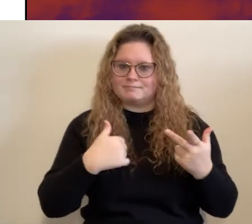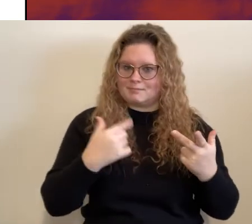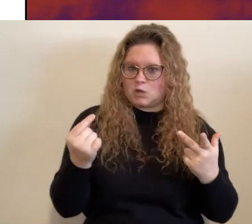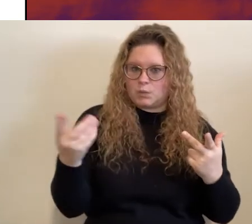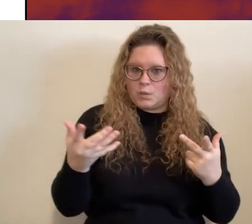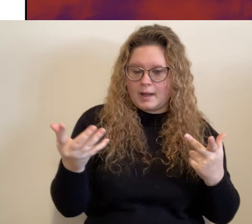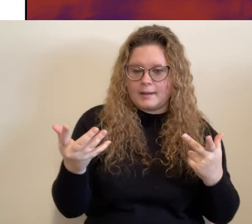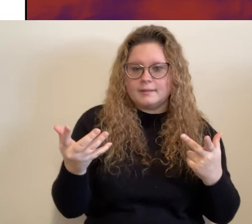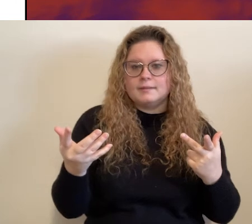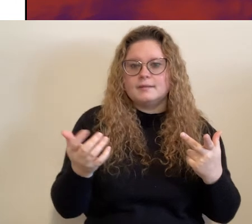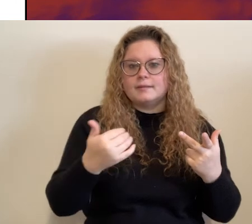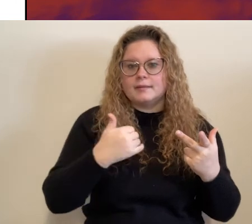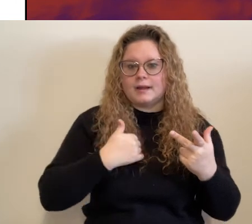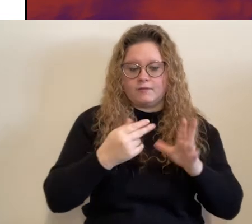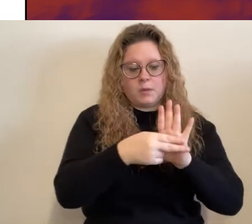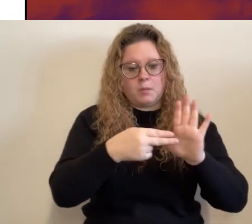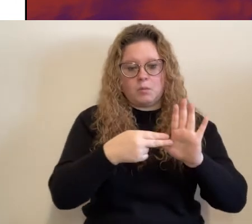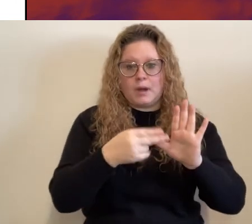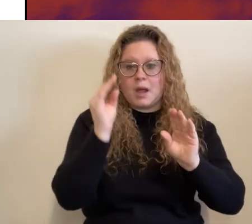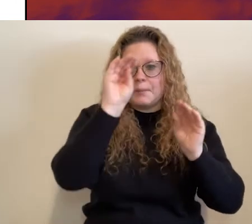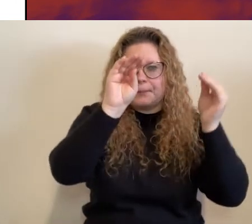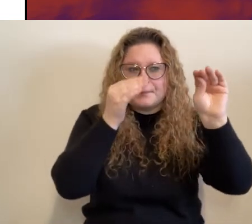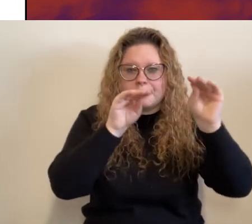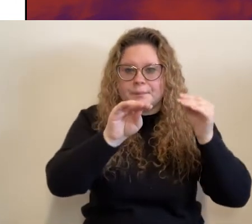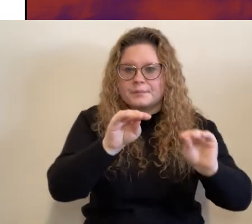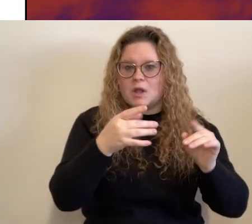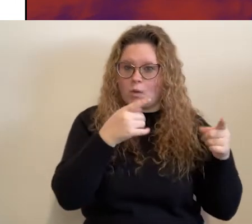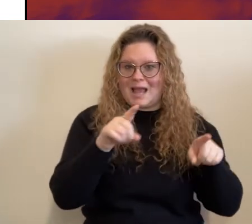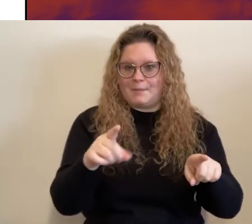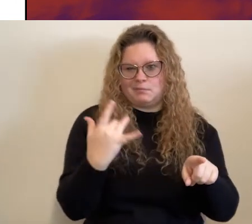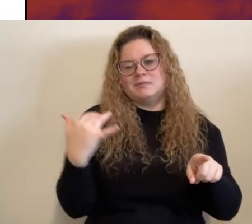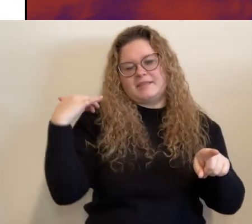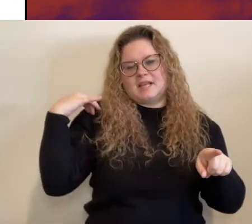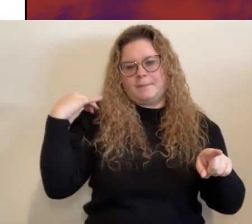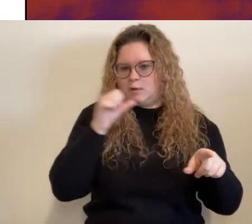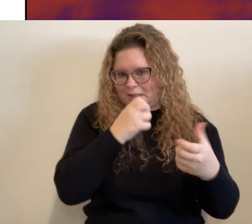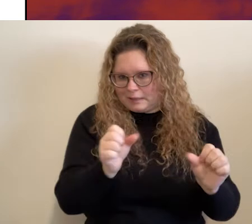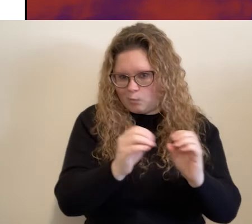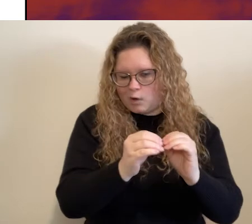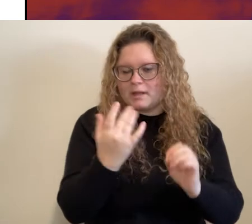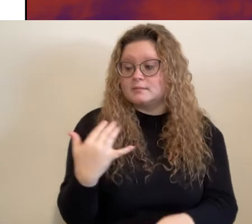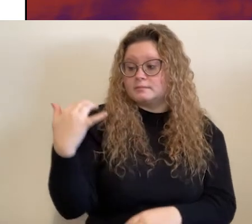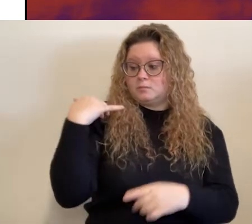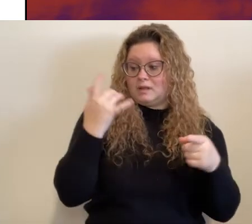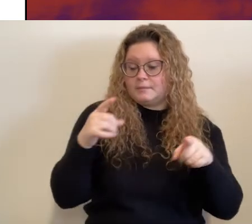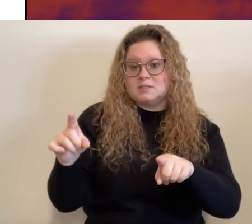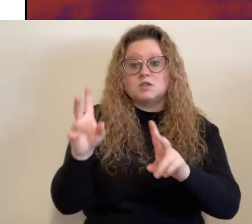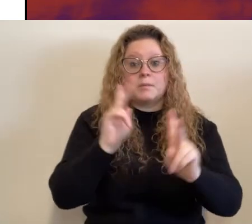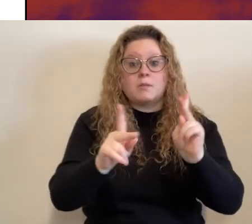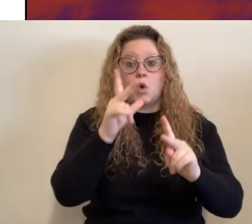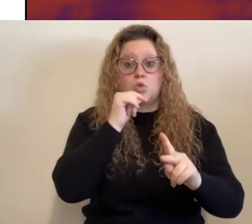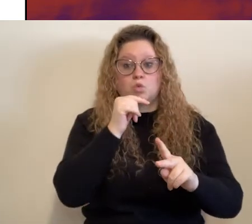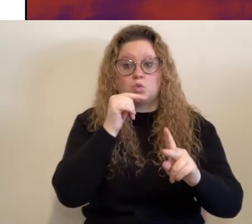then also pieces of the brand of what was happening at the time, so that whoever is looking at that PDF